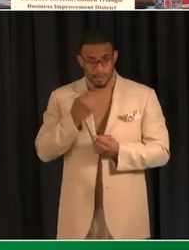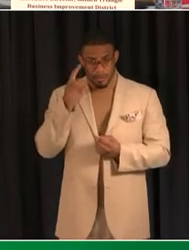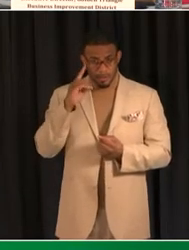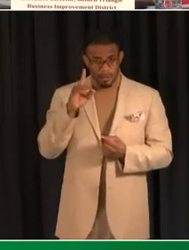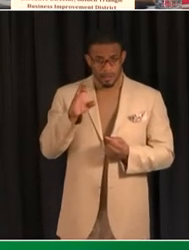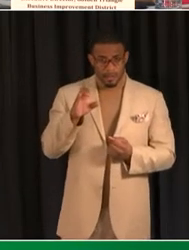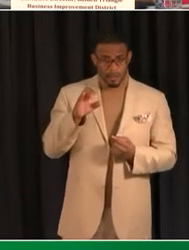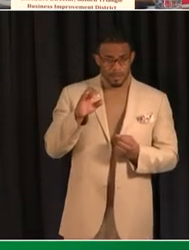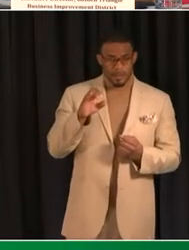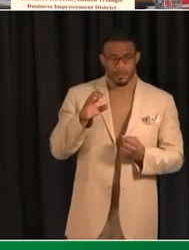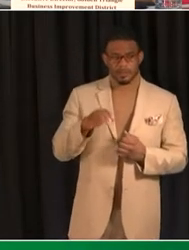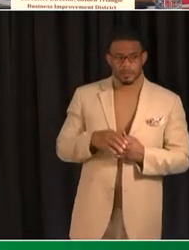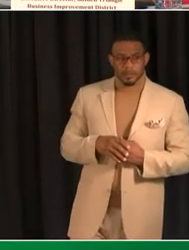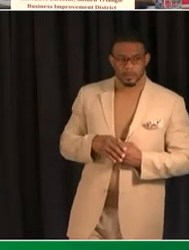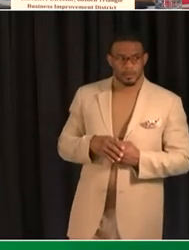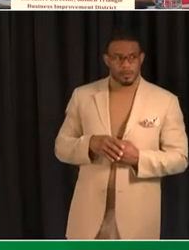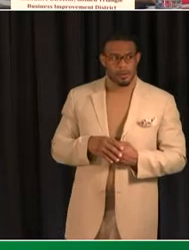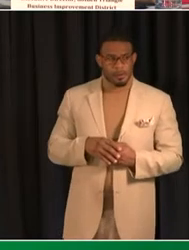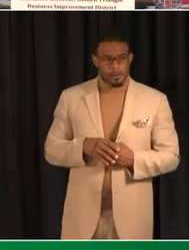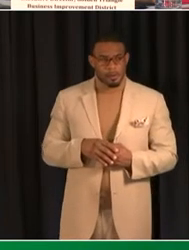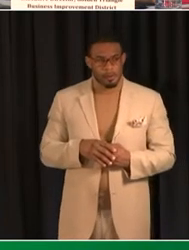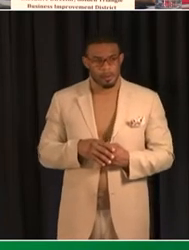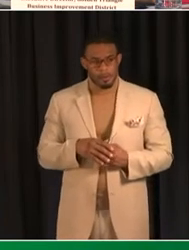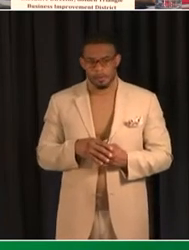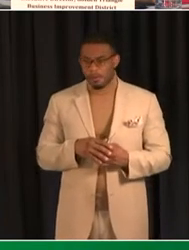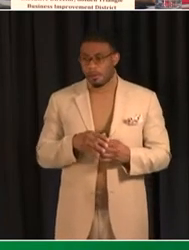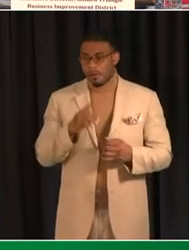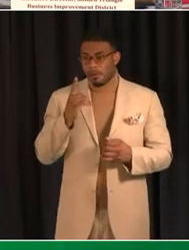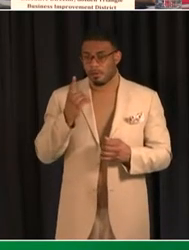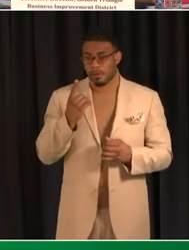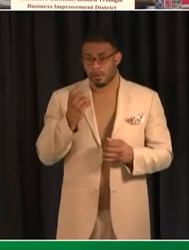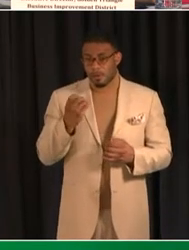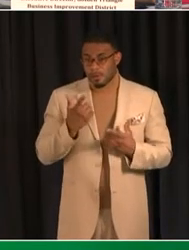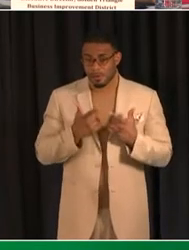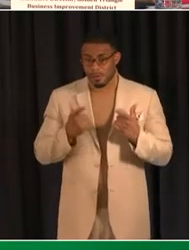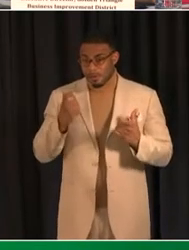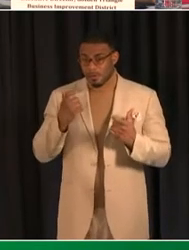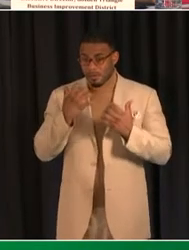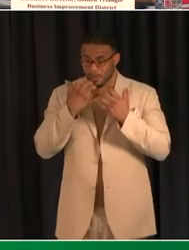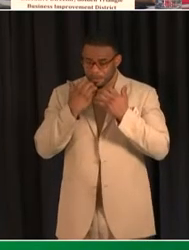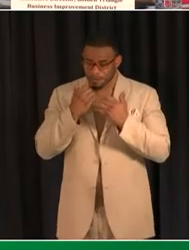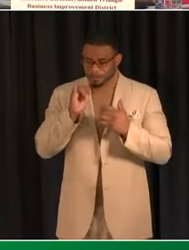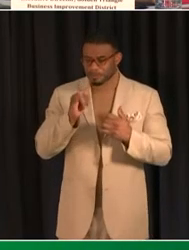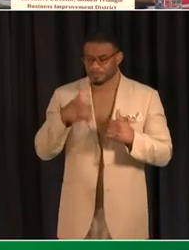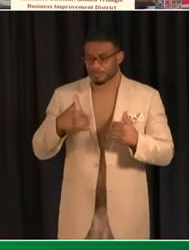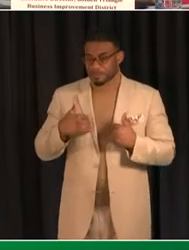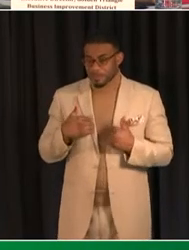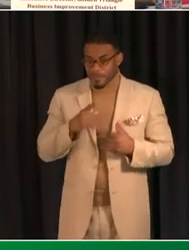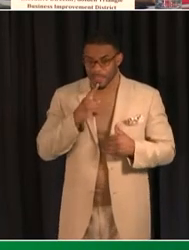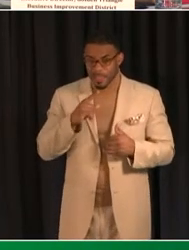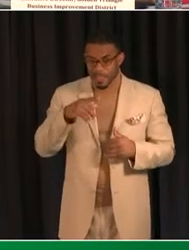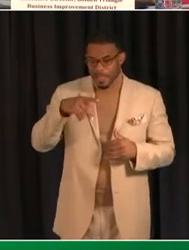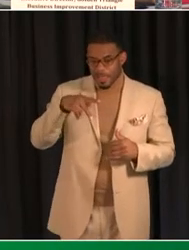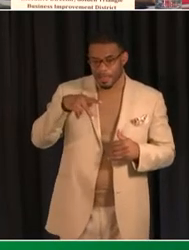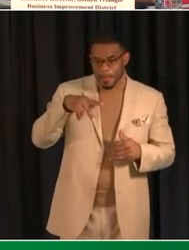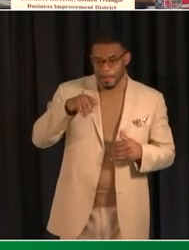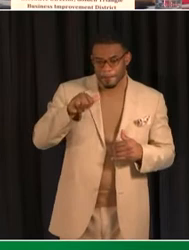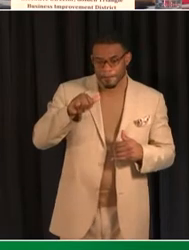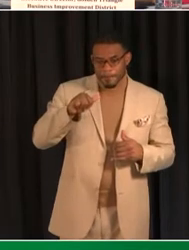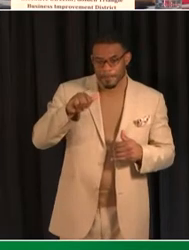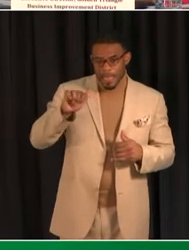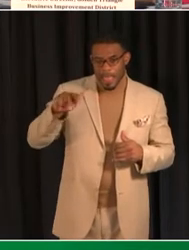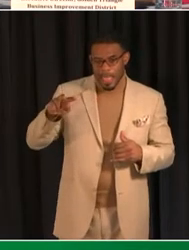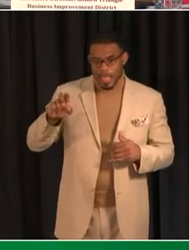love for the District of Columbia. And one of the big treasures that we have is